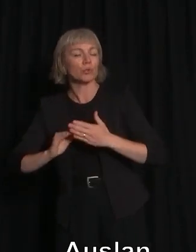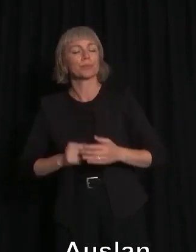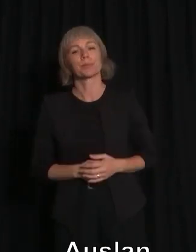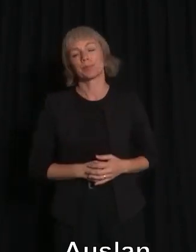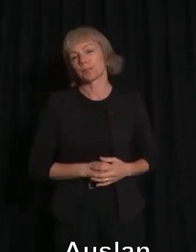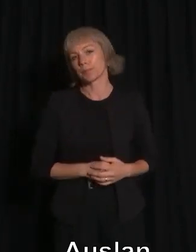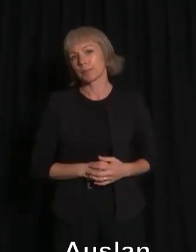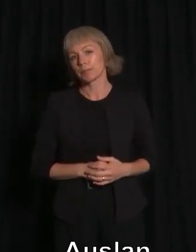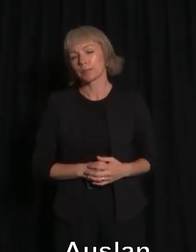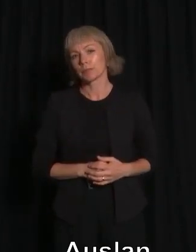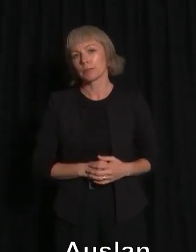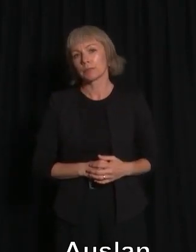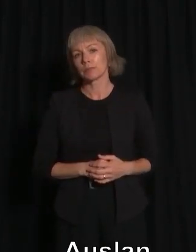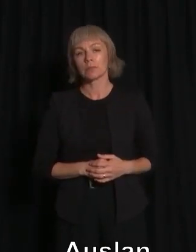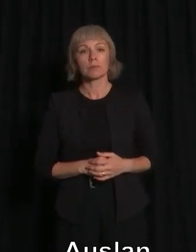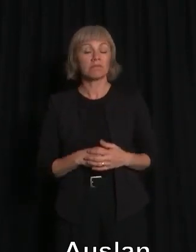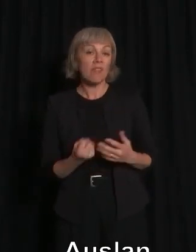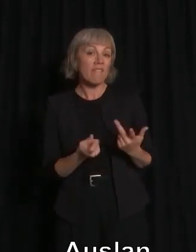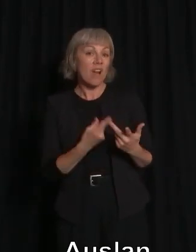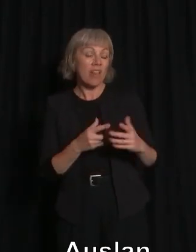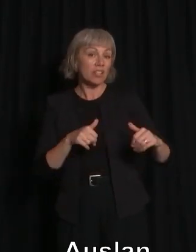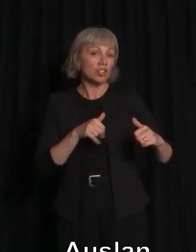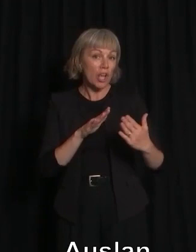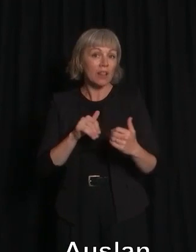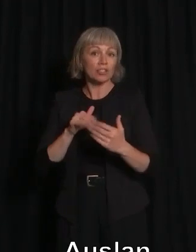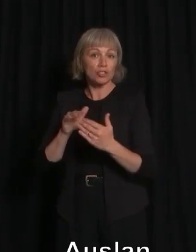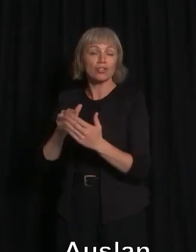Other challenges, dear friends, might be more elusive.